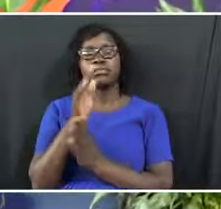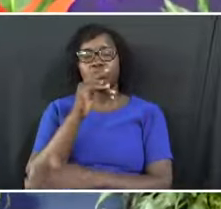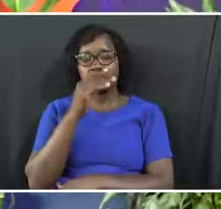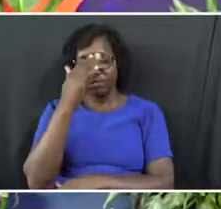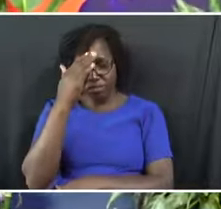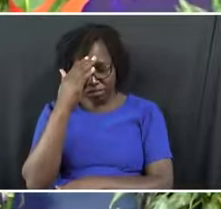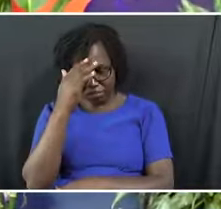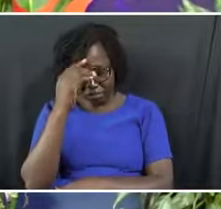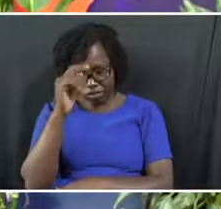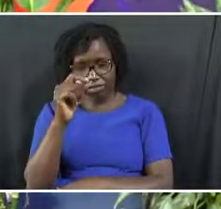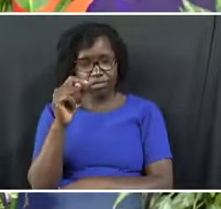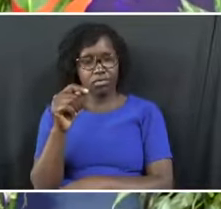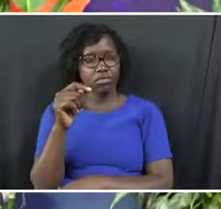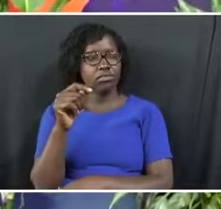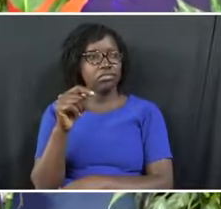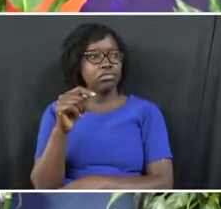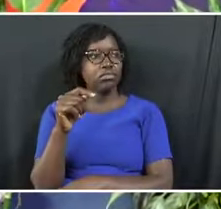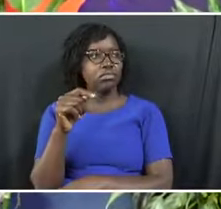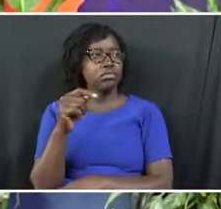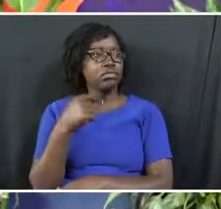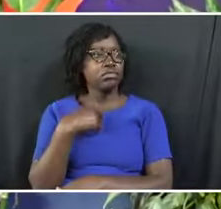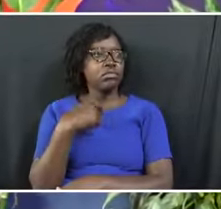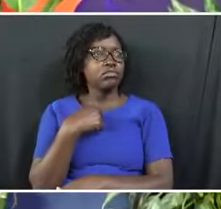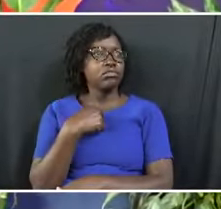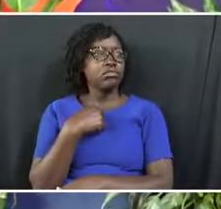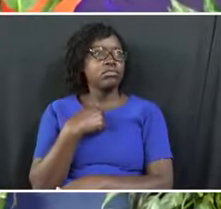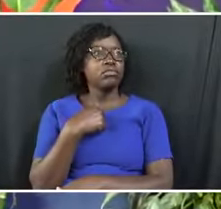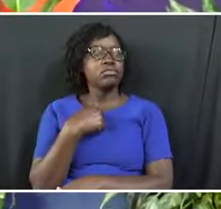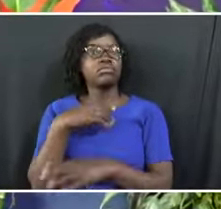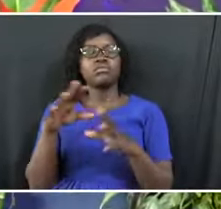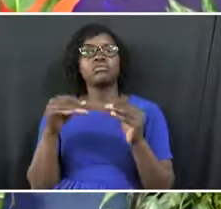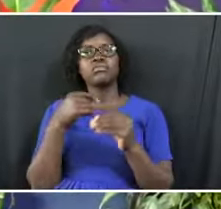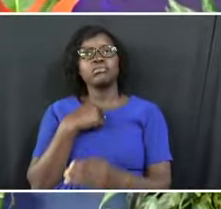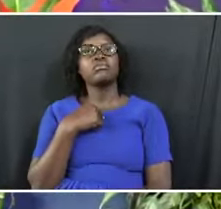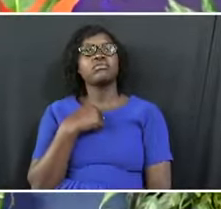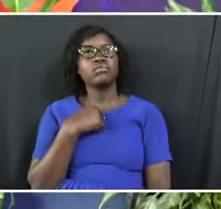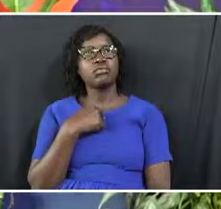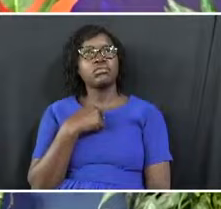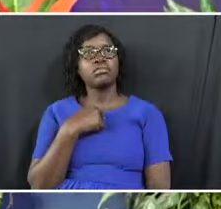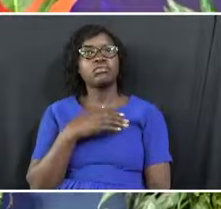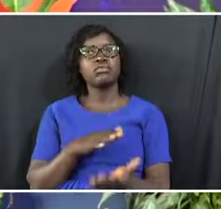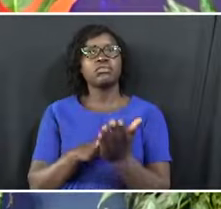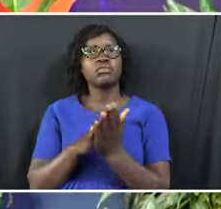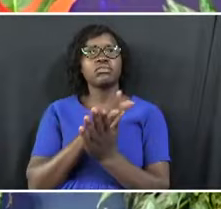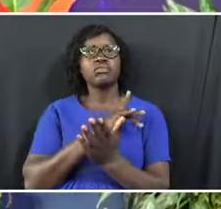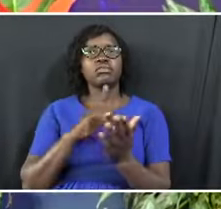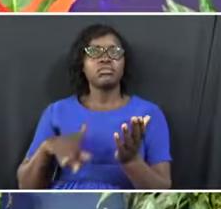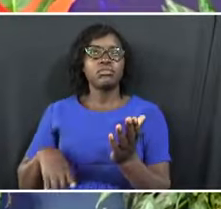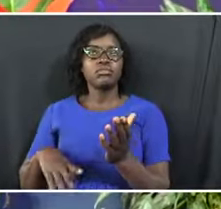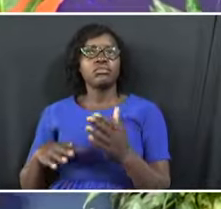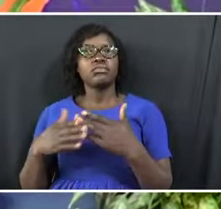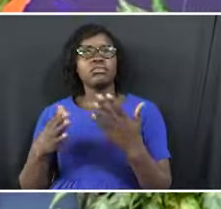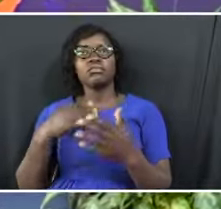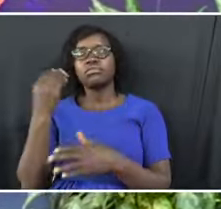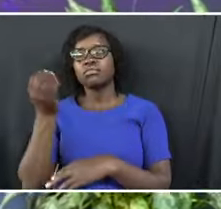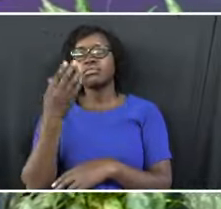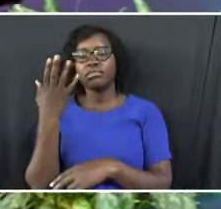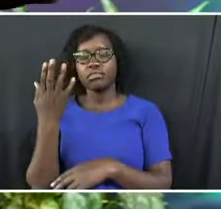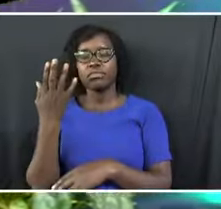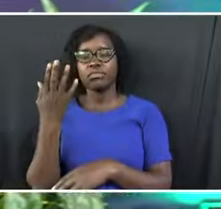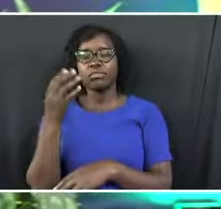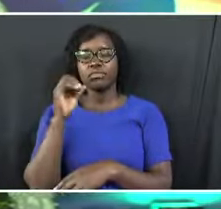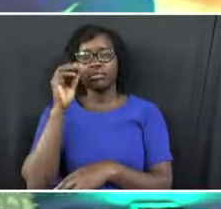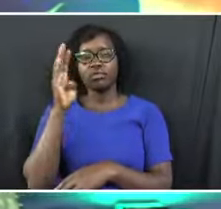honors, that is to say, God respects me and God accepts me. Praise the Lord. How beautiful would it